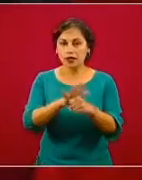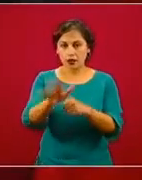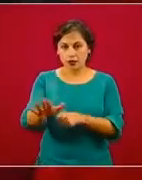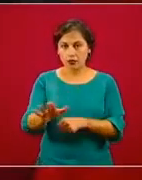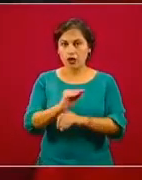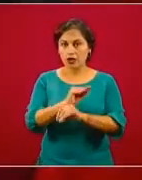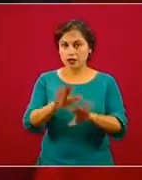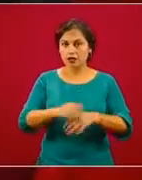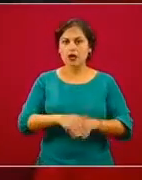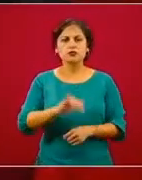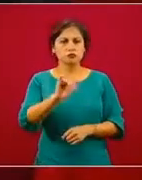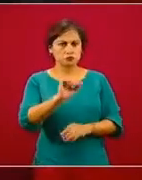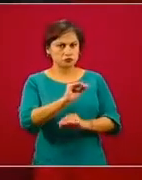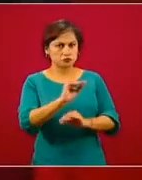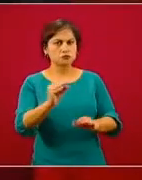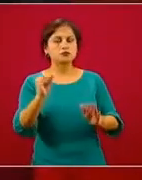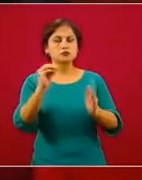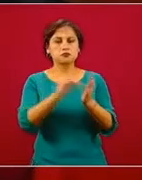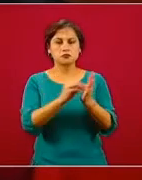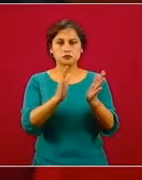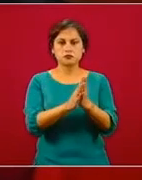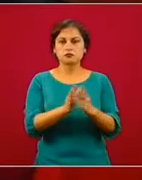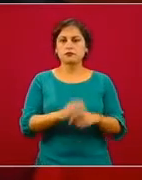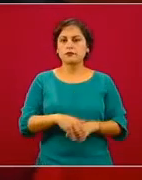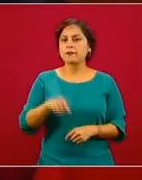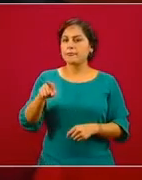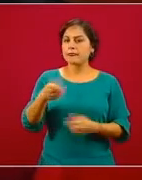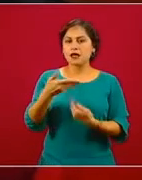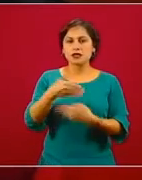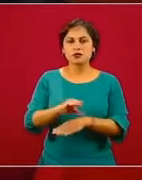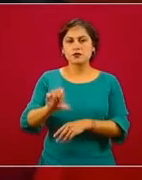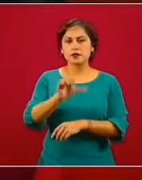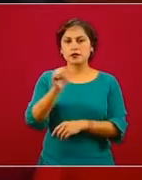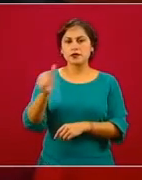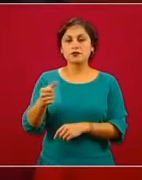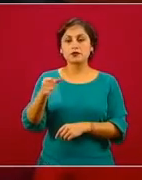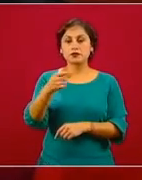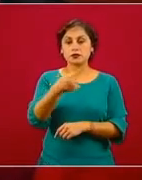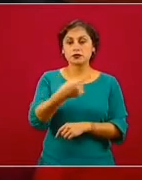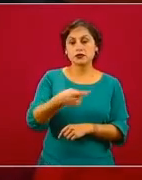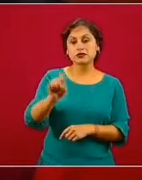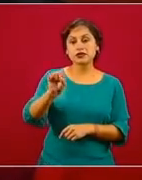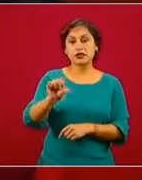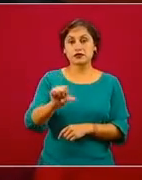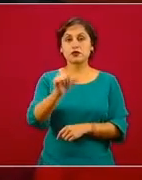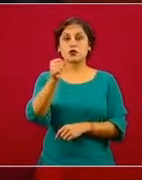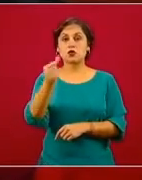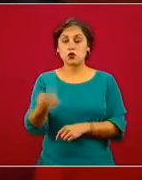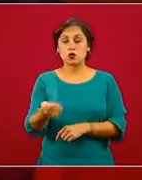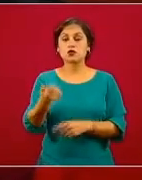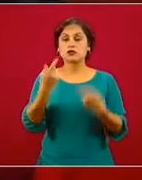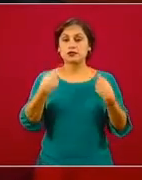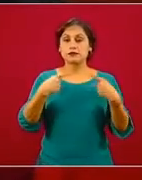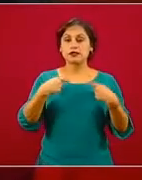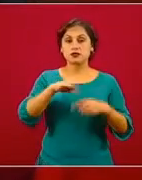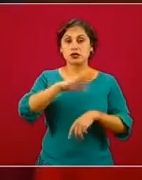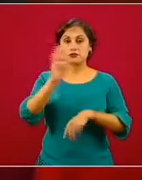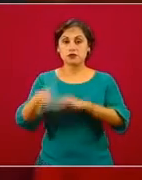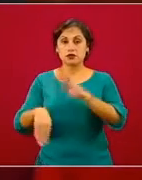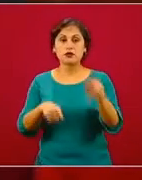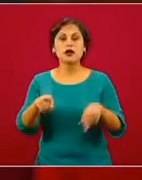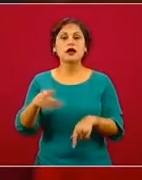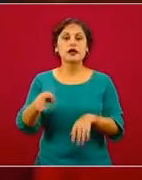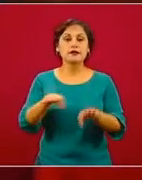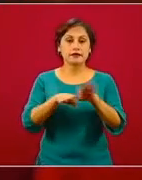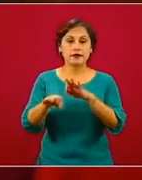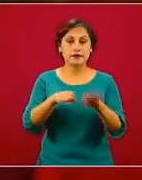per state, but maybe you can have a more specific statistic or list um, that